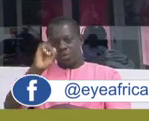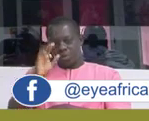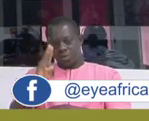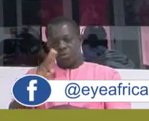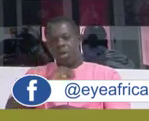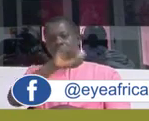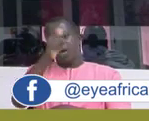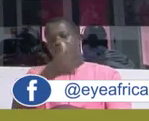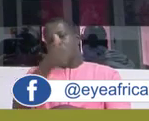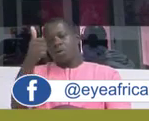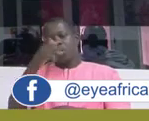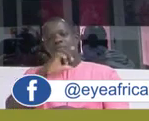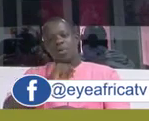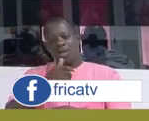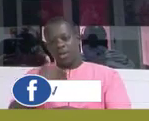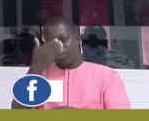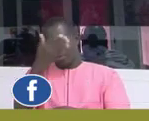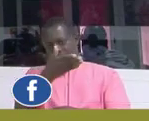there